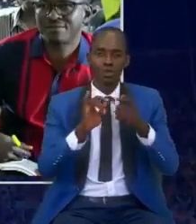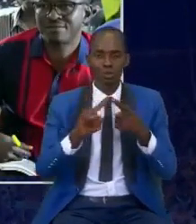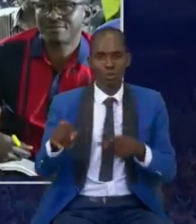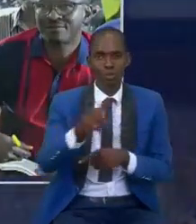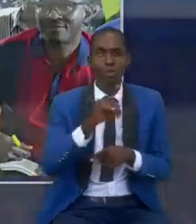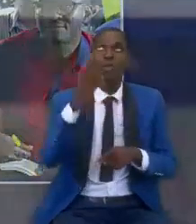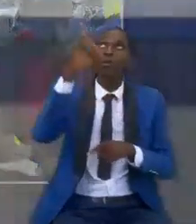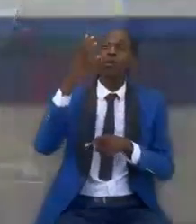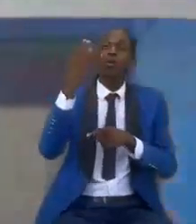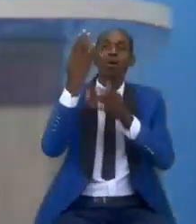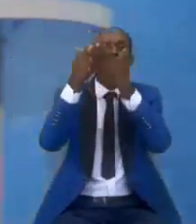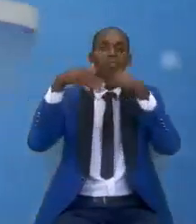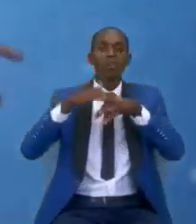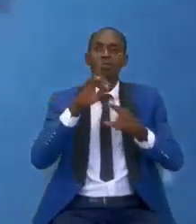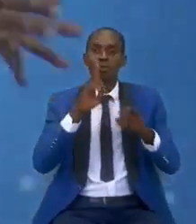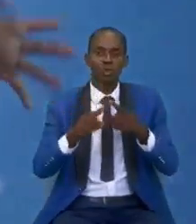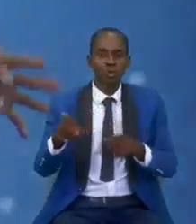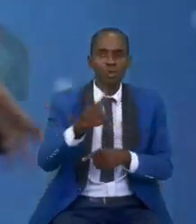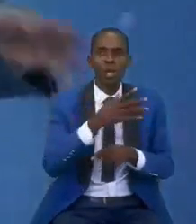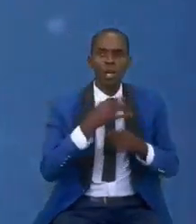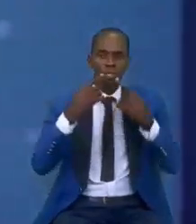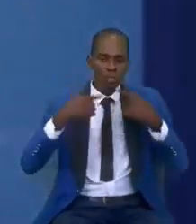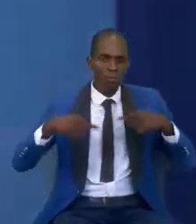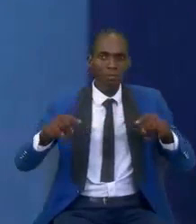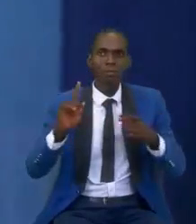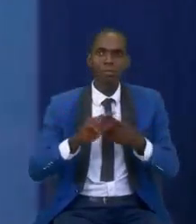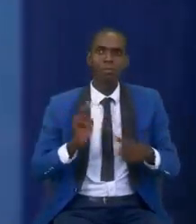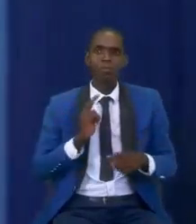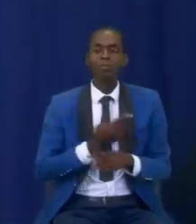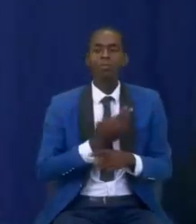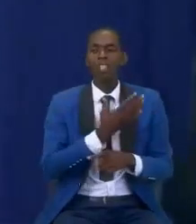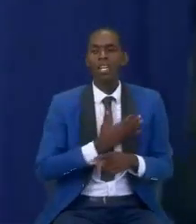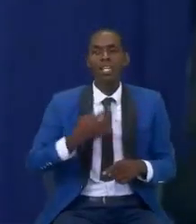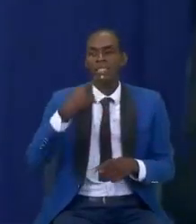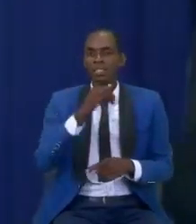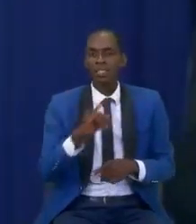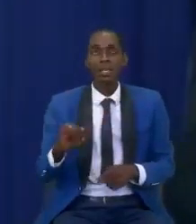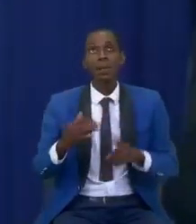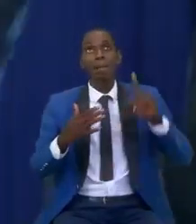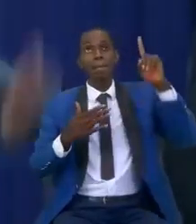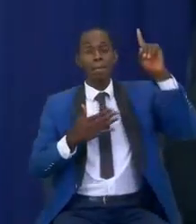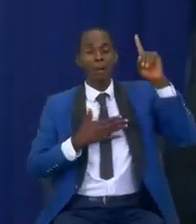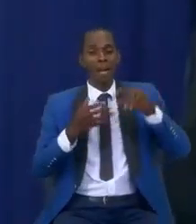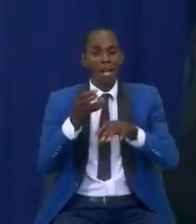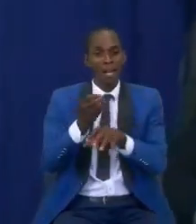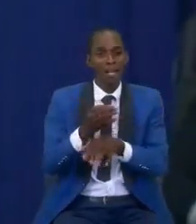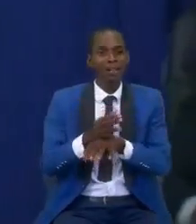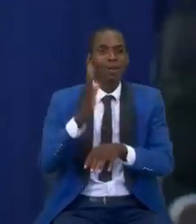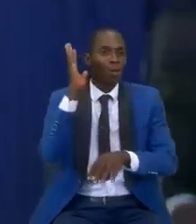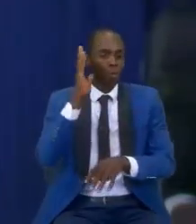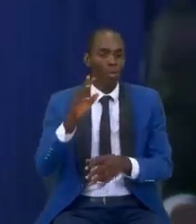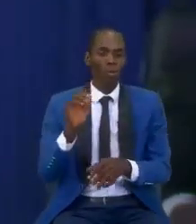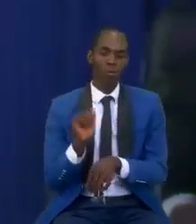says, my counsel shall stand, and I will. And when God says,